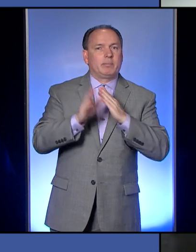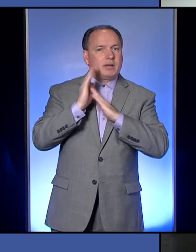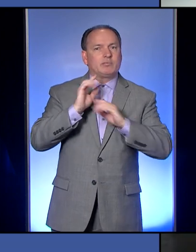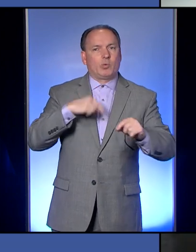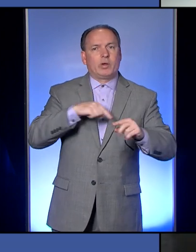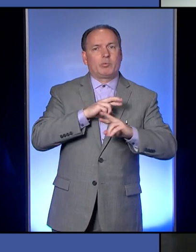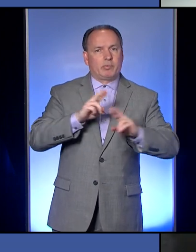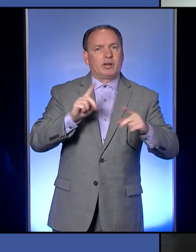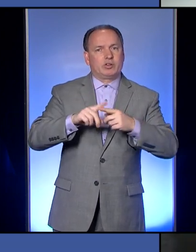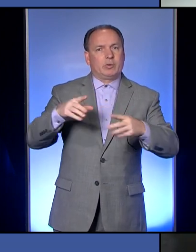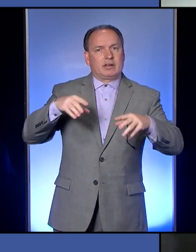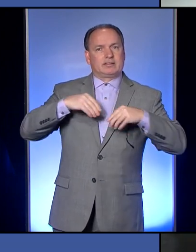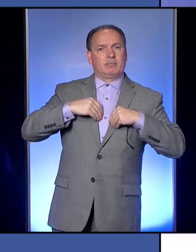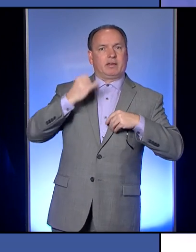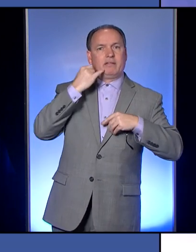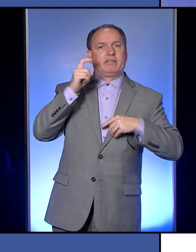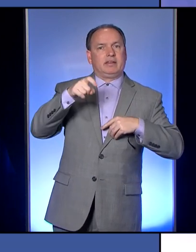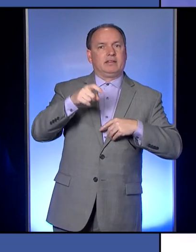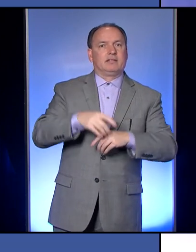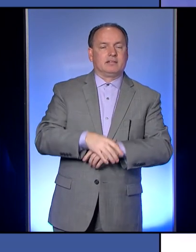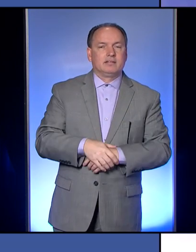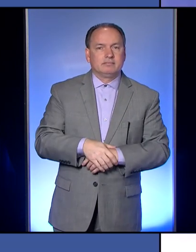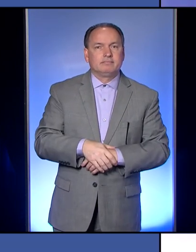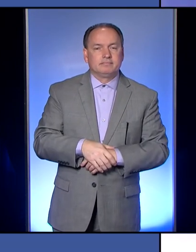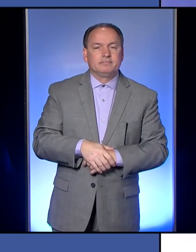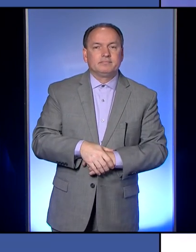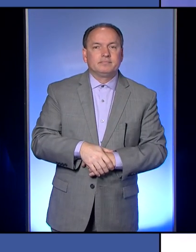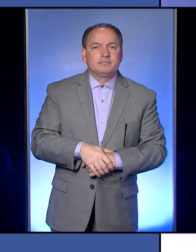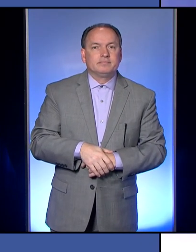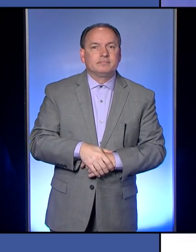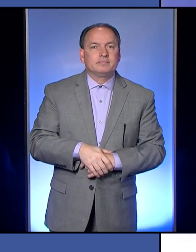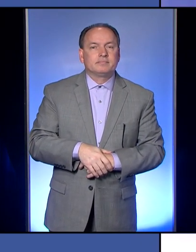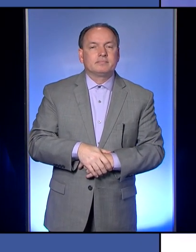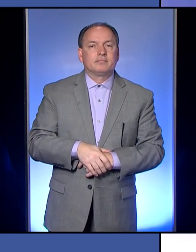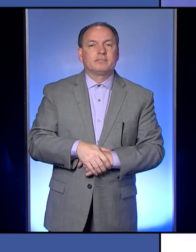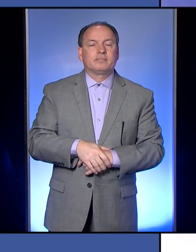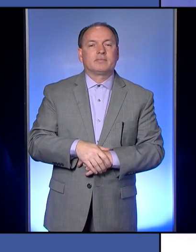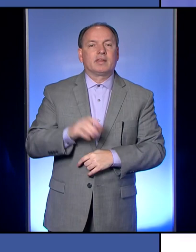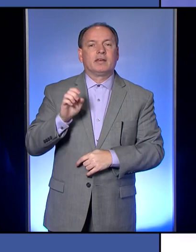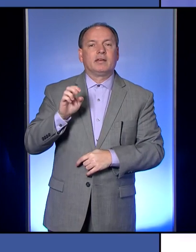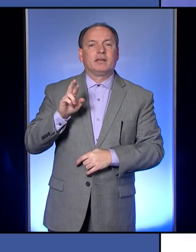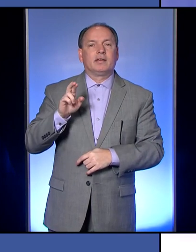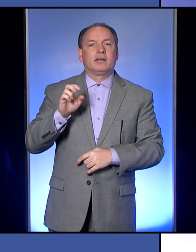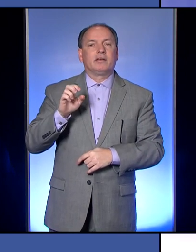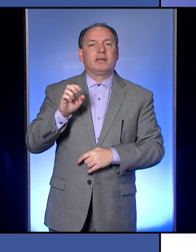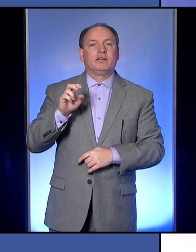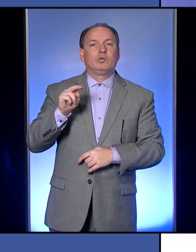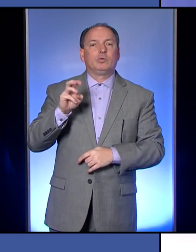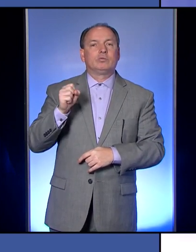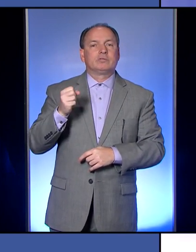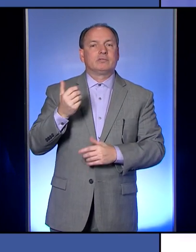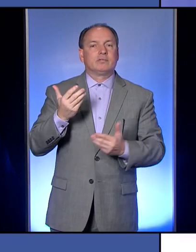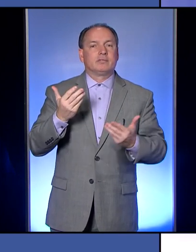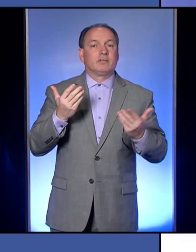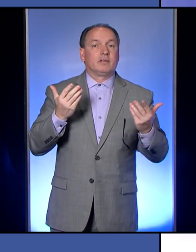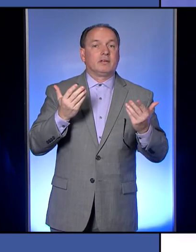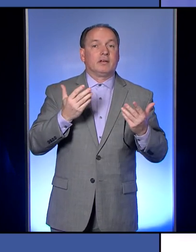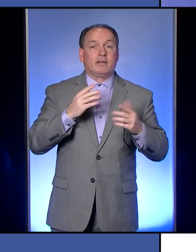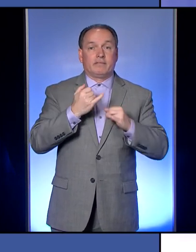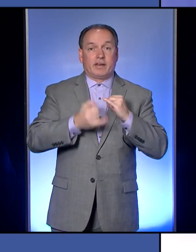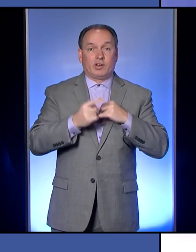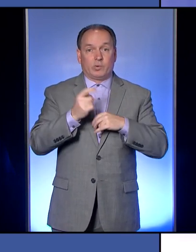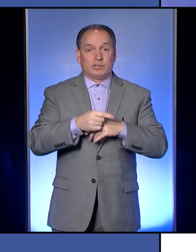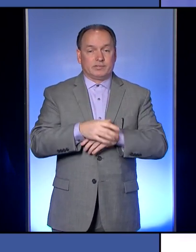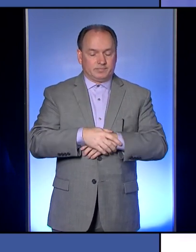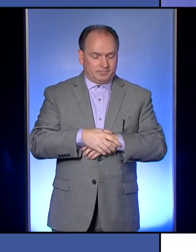if necessary. Thank you. Erie News Now, do you have any final questions? I do.